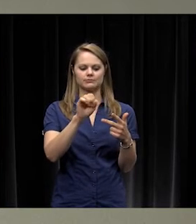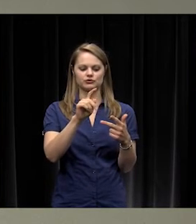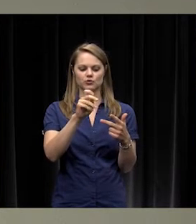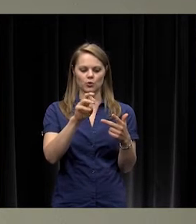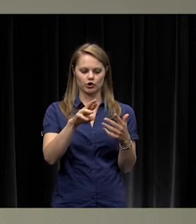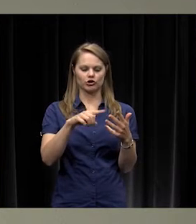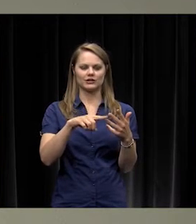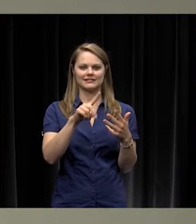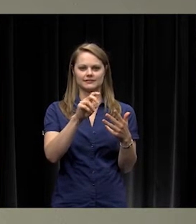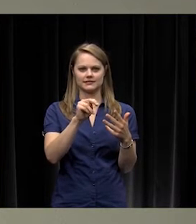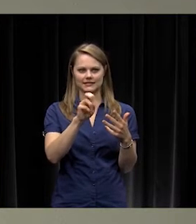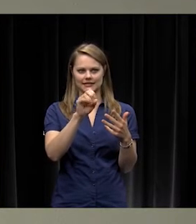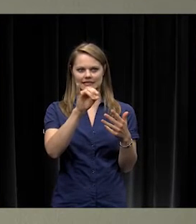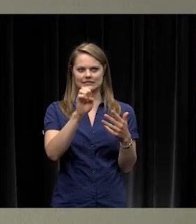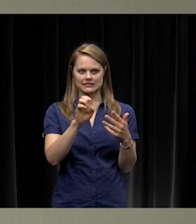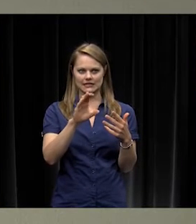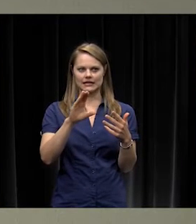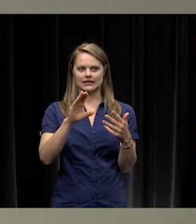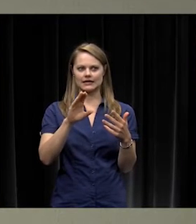Denise Klepek.